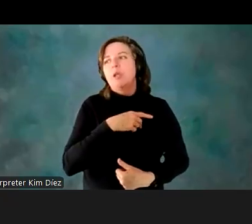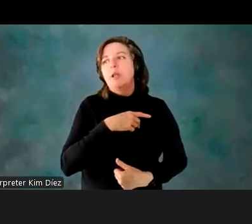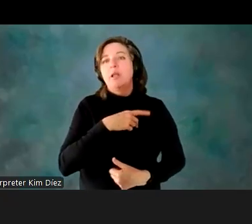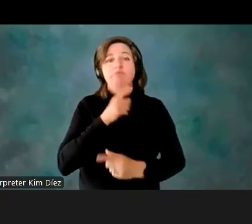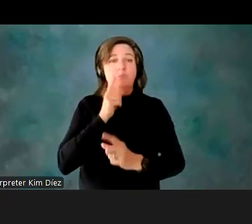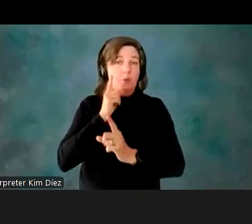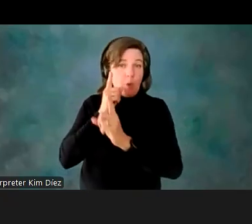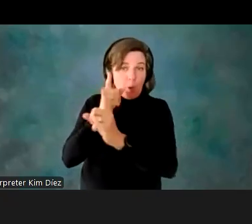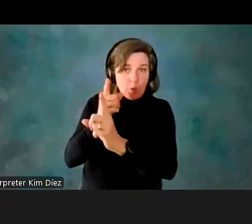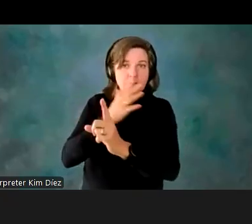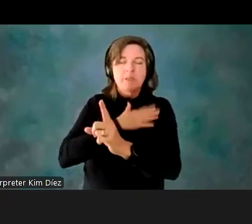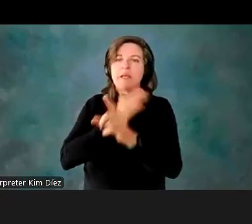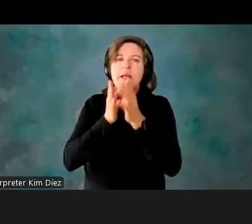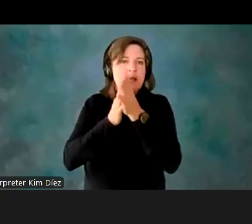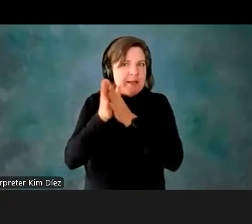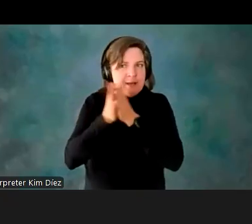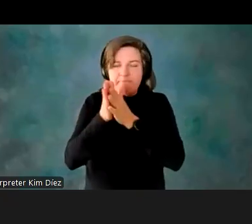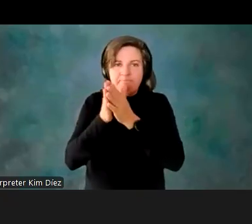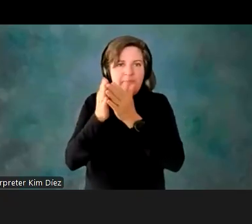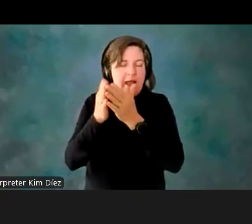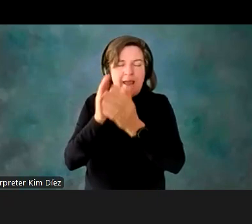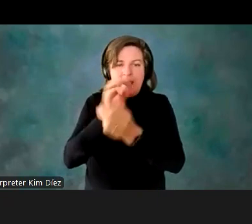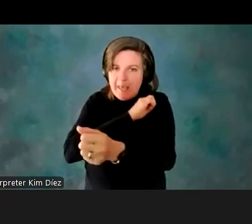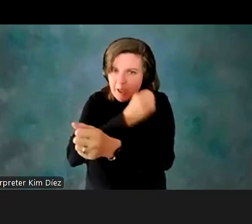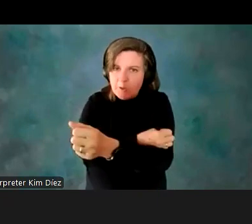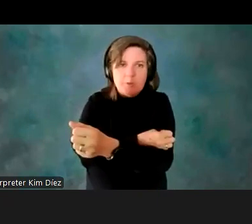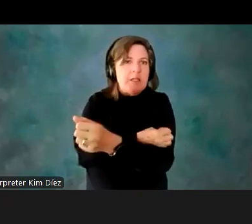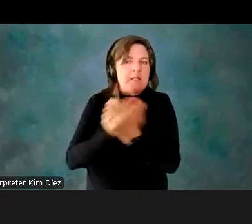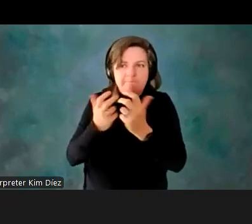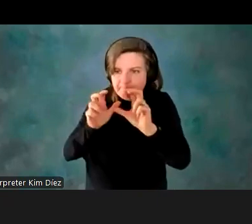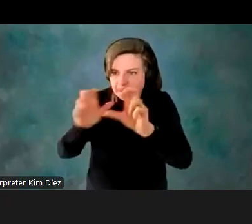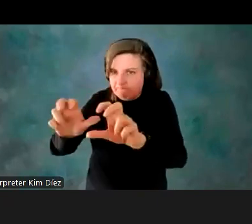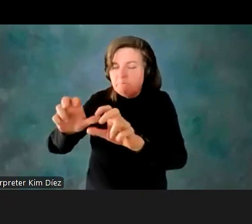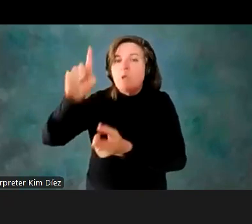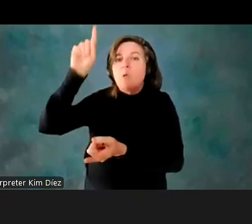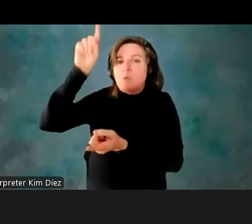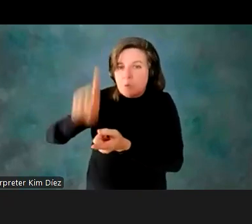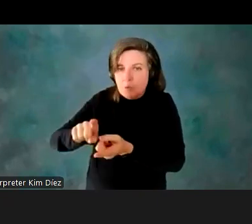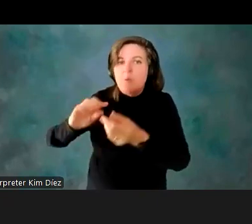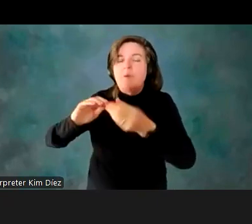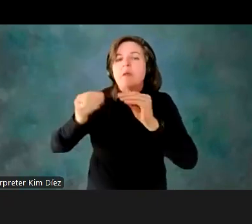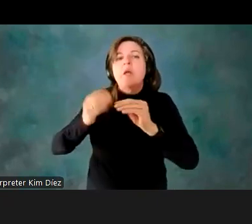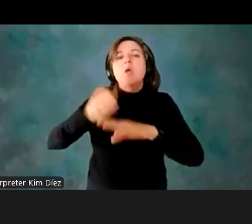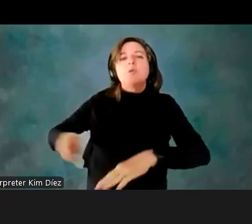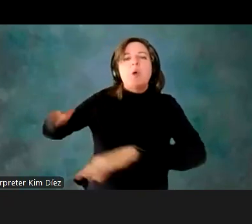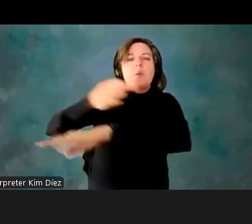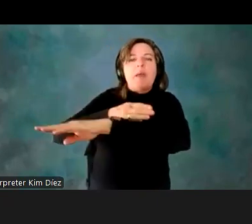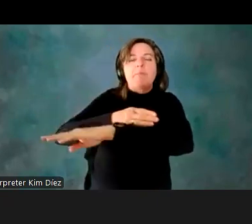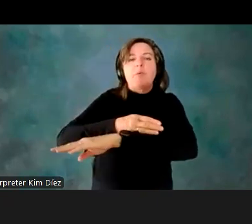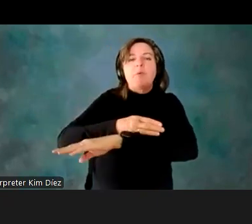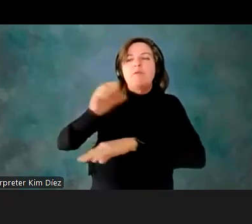goals and energy into getting that number down. So improve site latency and sensor latency and so